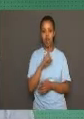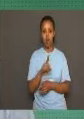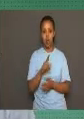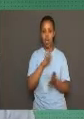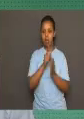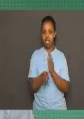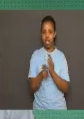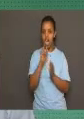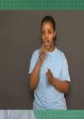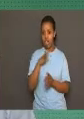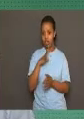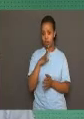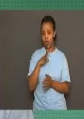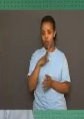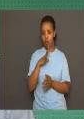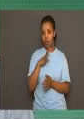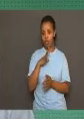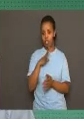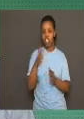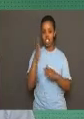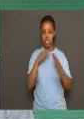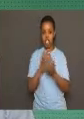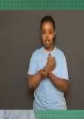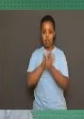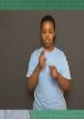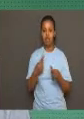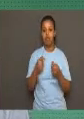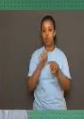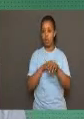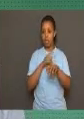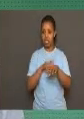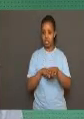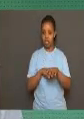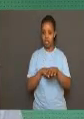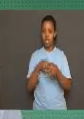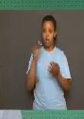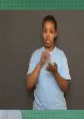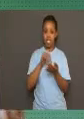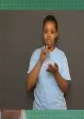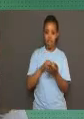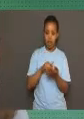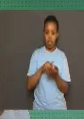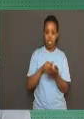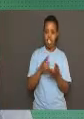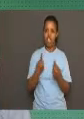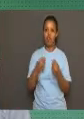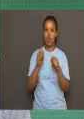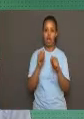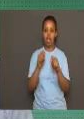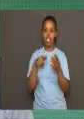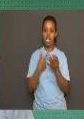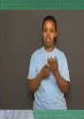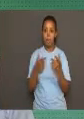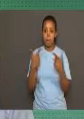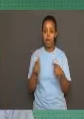a person has been trying to solve a problem for a period of time and then suddenly